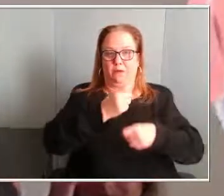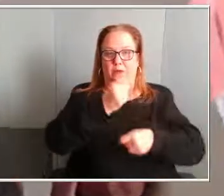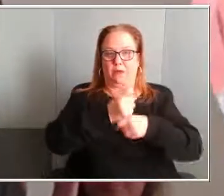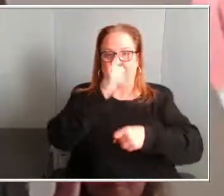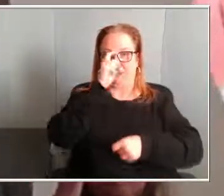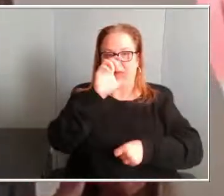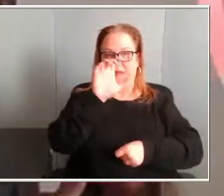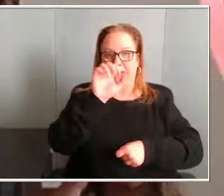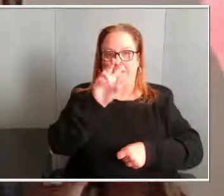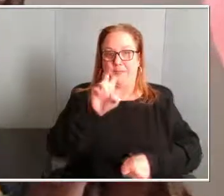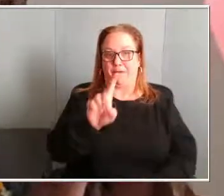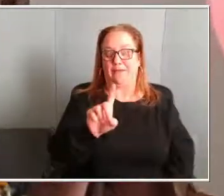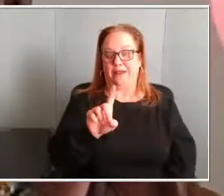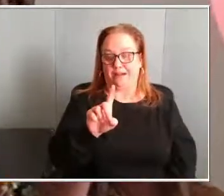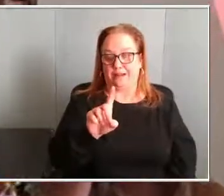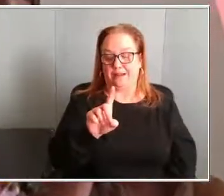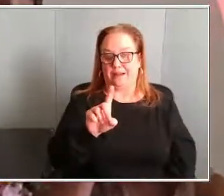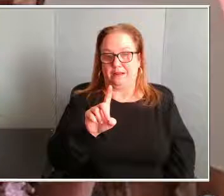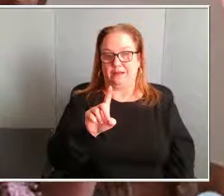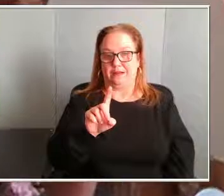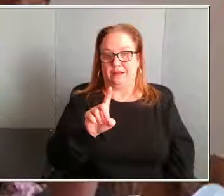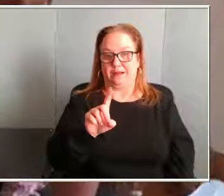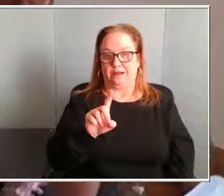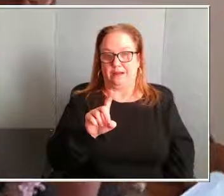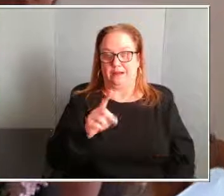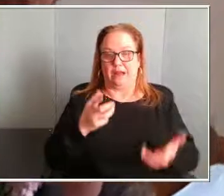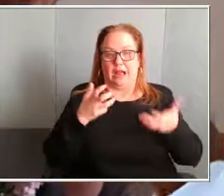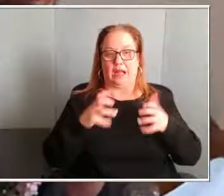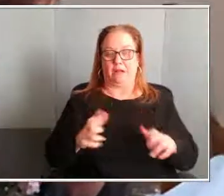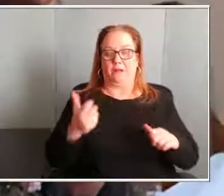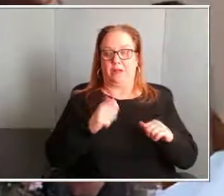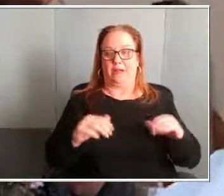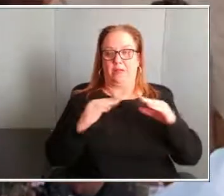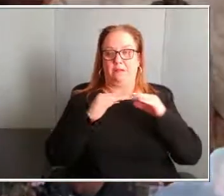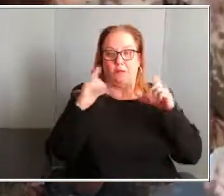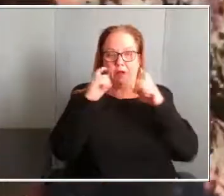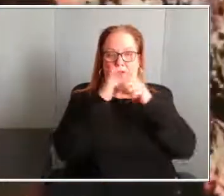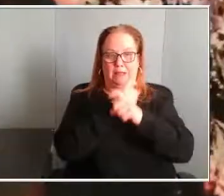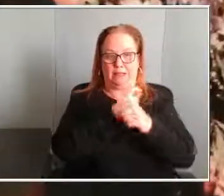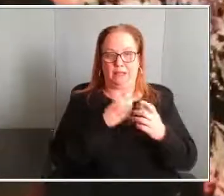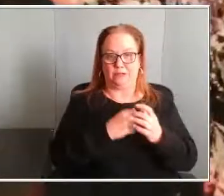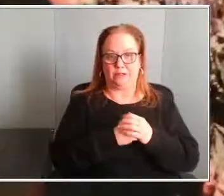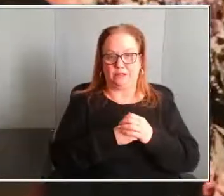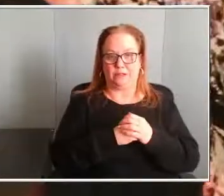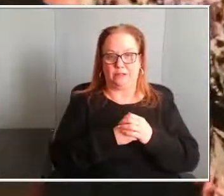of COVID, so I didn't want any more complications